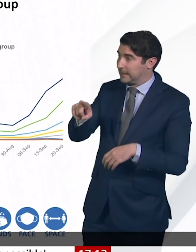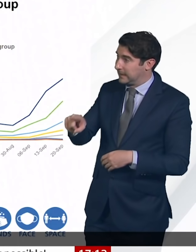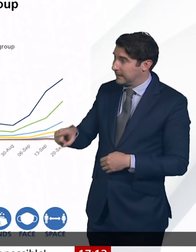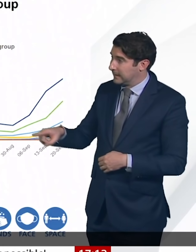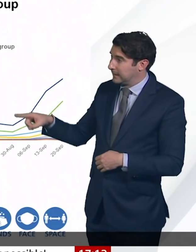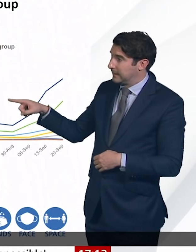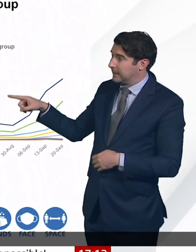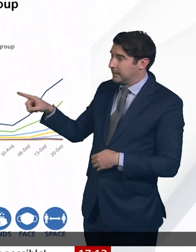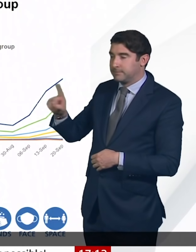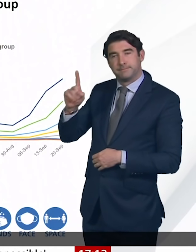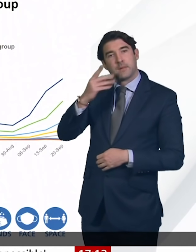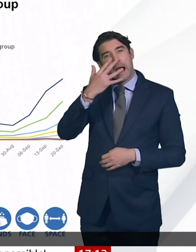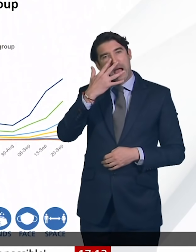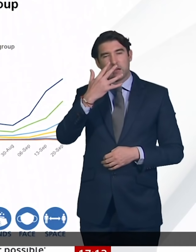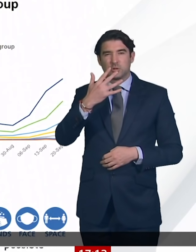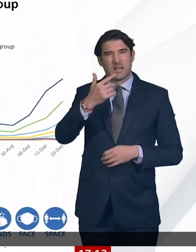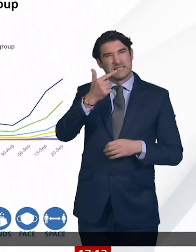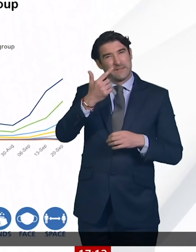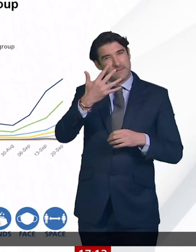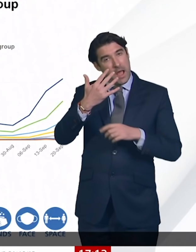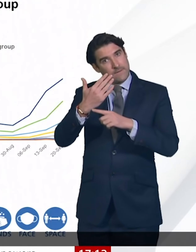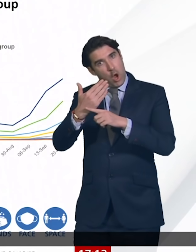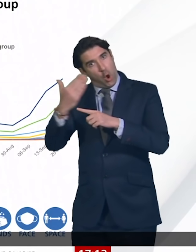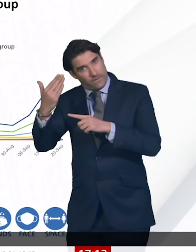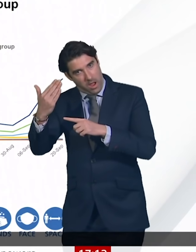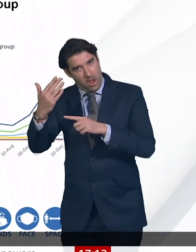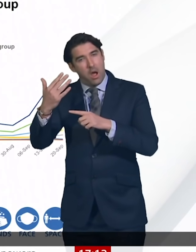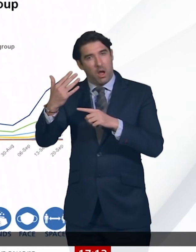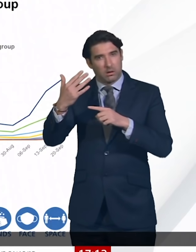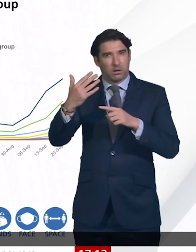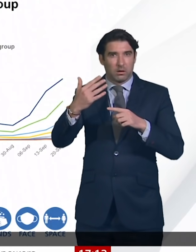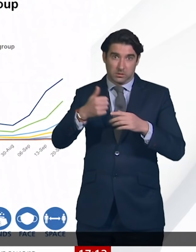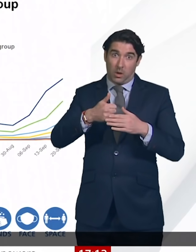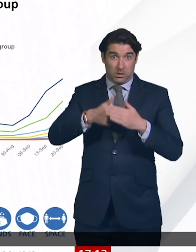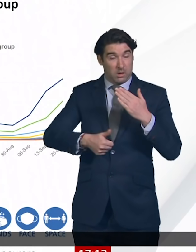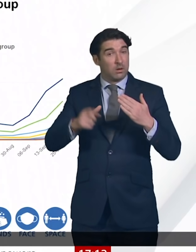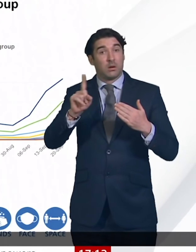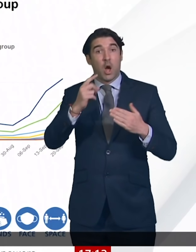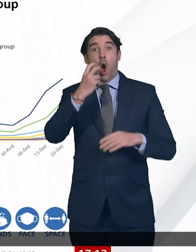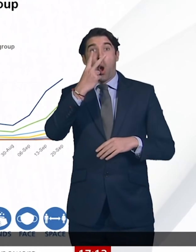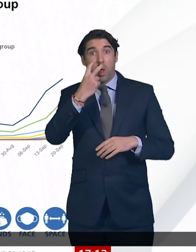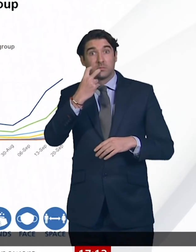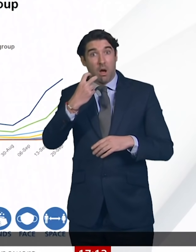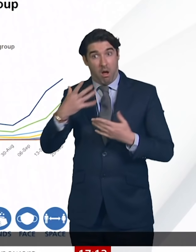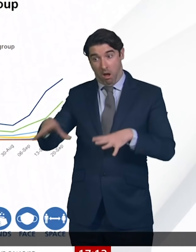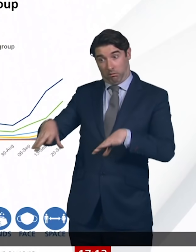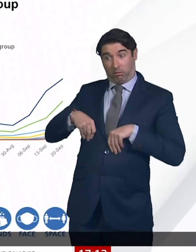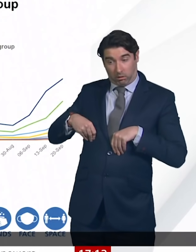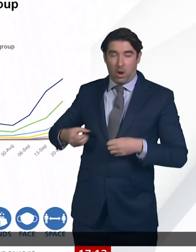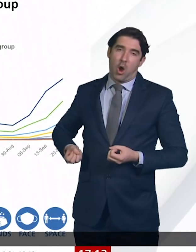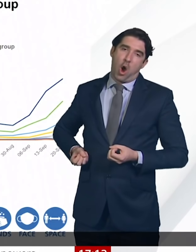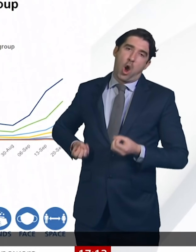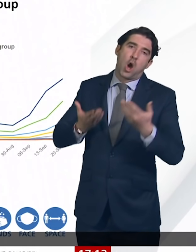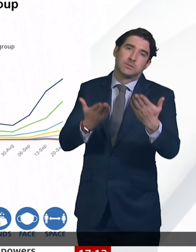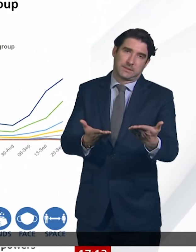over and 75 to 84. So older people are getting this, and they are then having to go into hospital and then